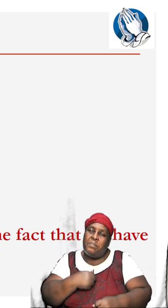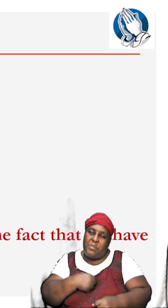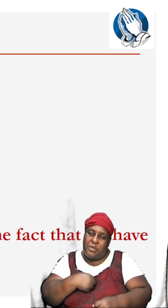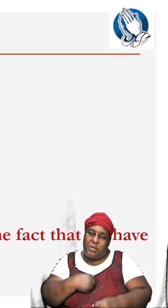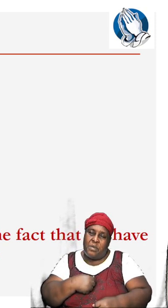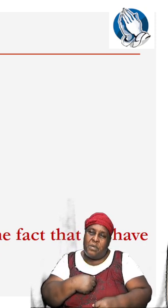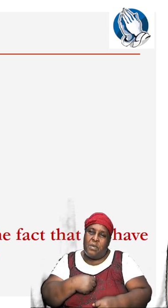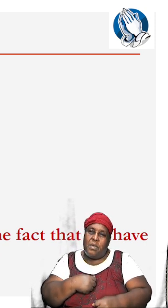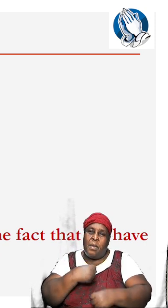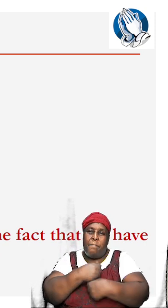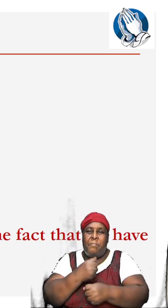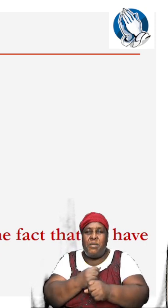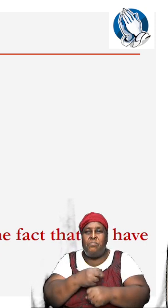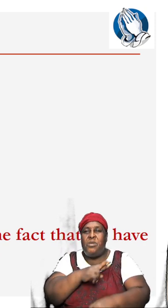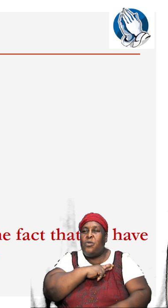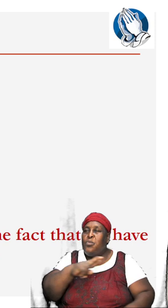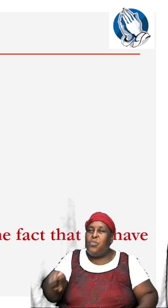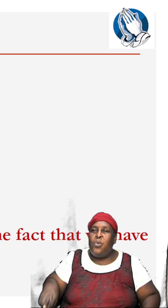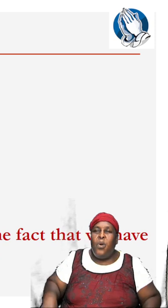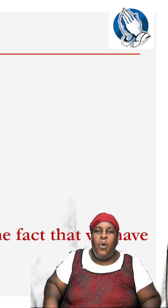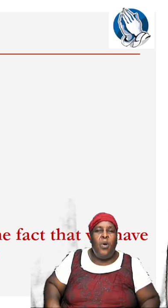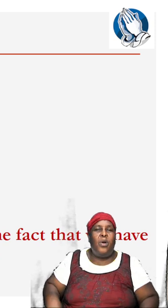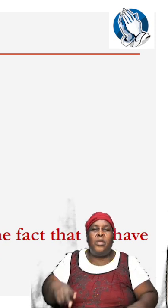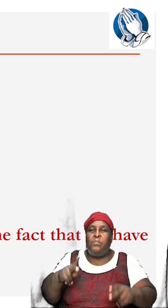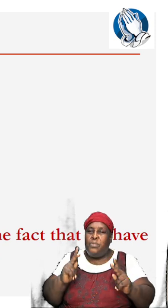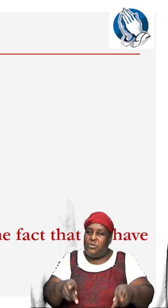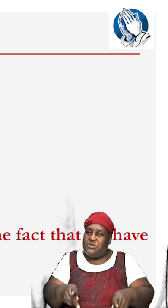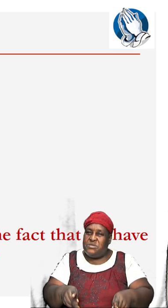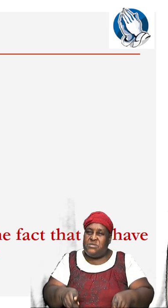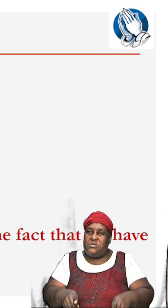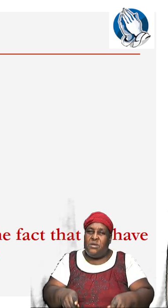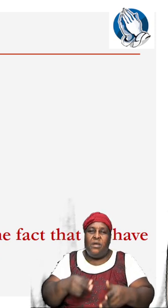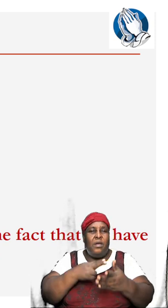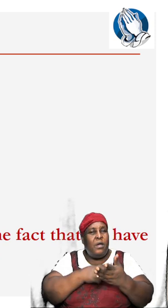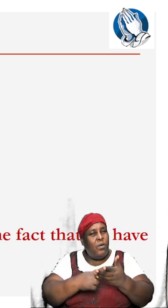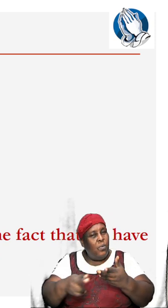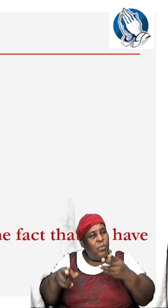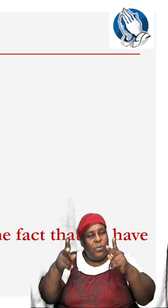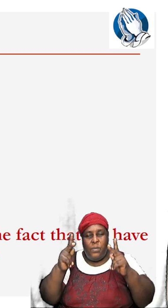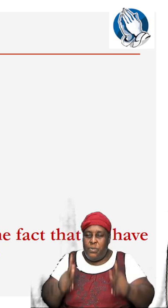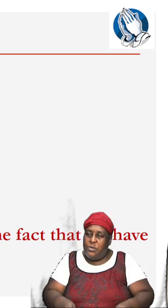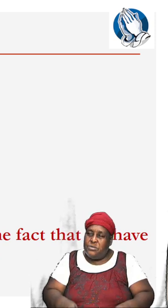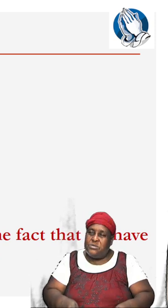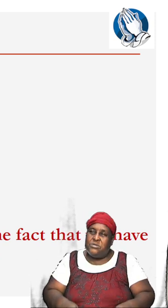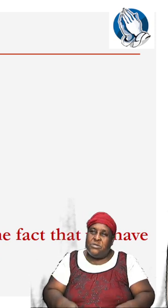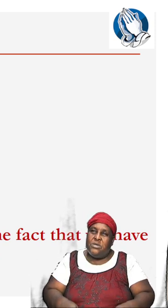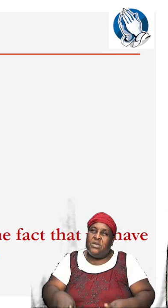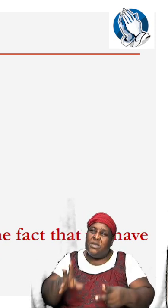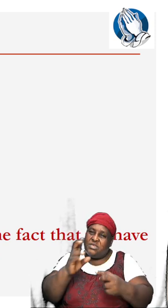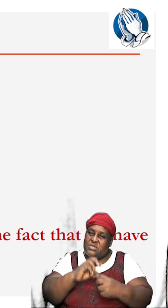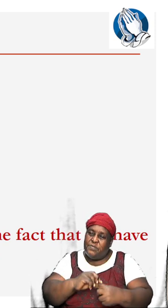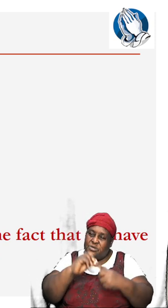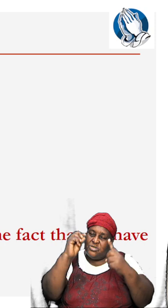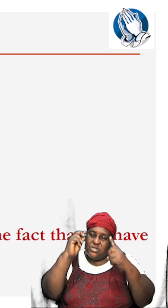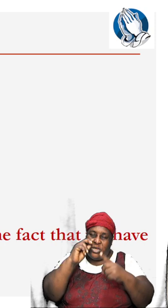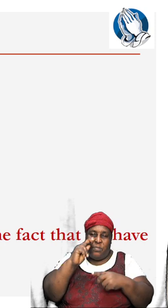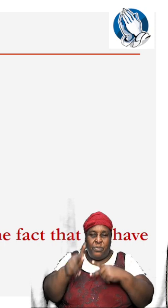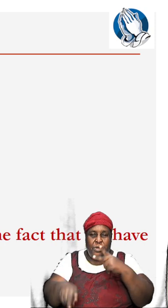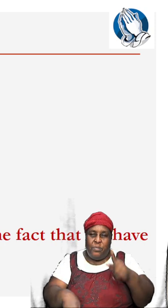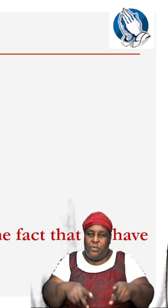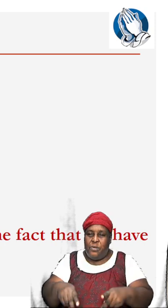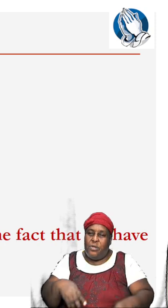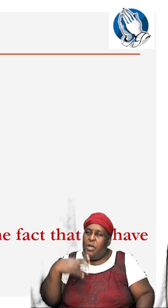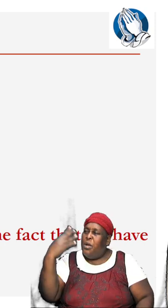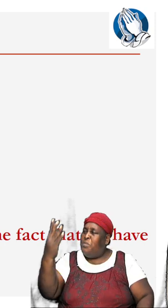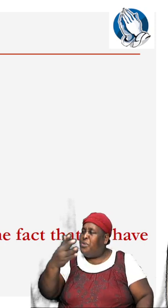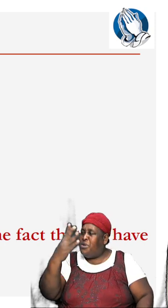that makes me a royal priesthood, that makes me a holy people, that makes me a peculiar people? The presence of